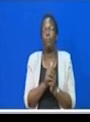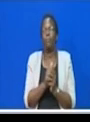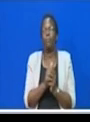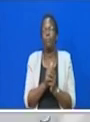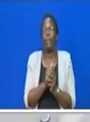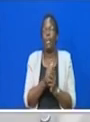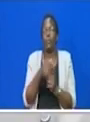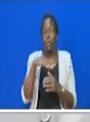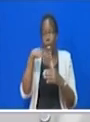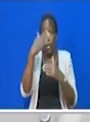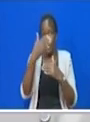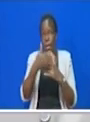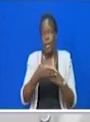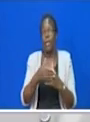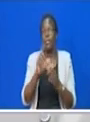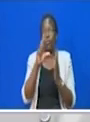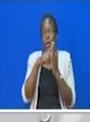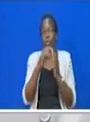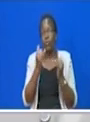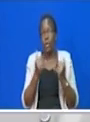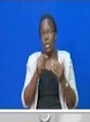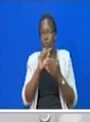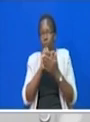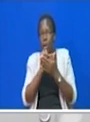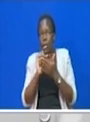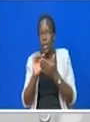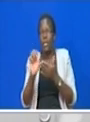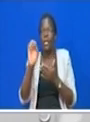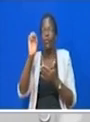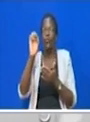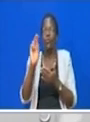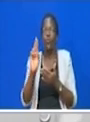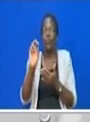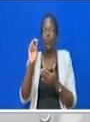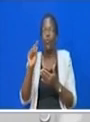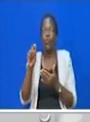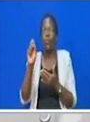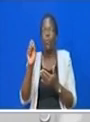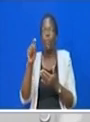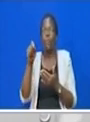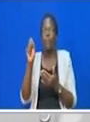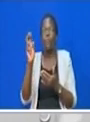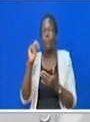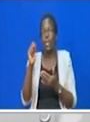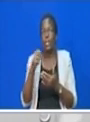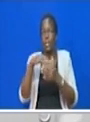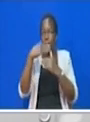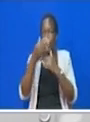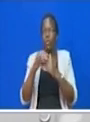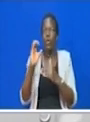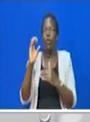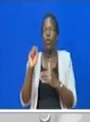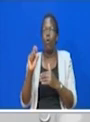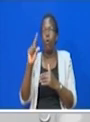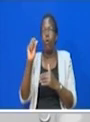the next word that you need to underline is Europeans. Then finally, the next one is colonies. So if